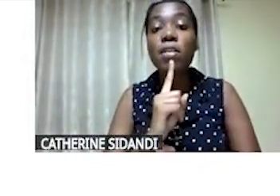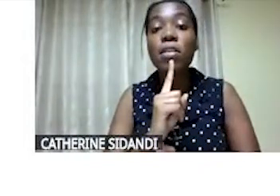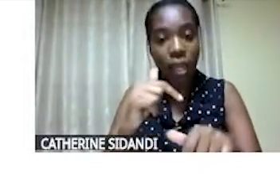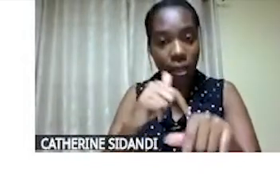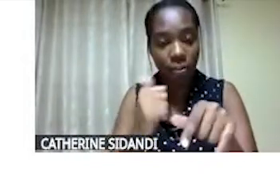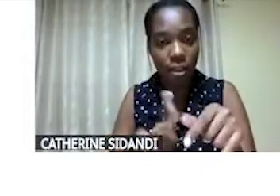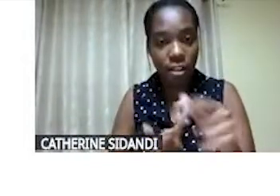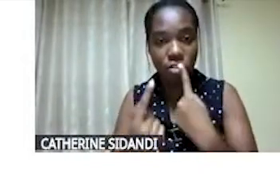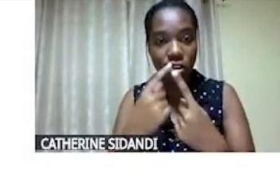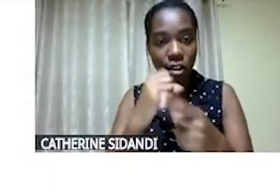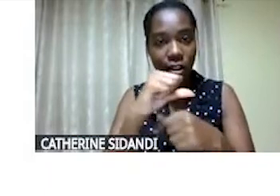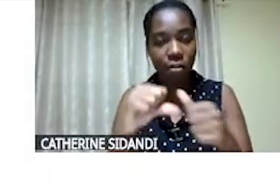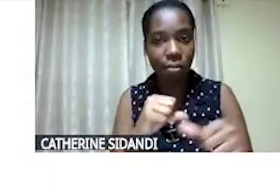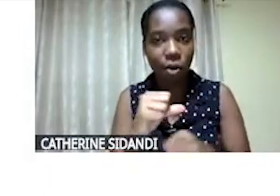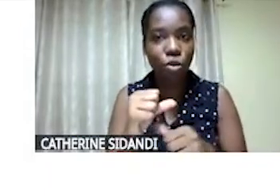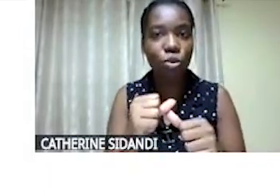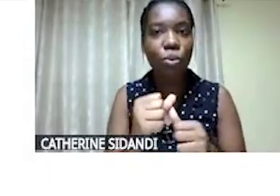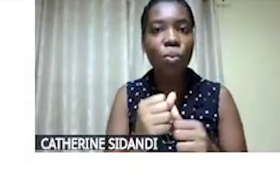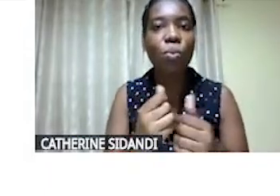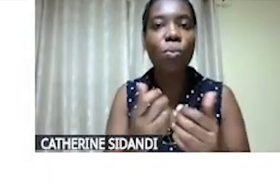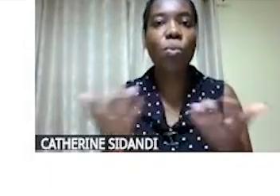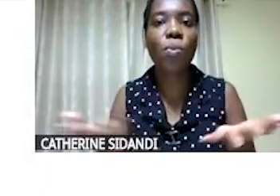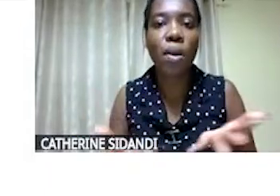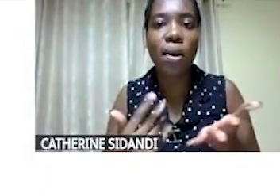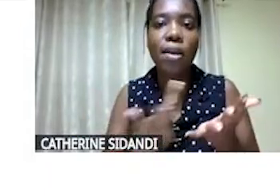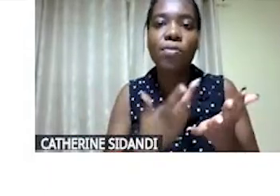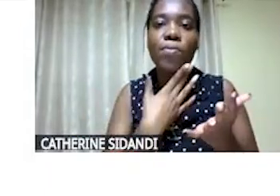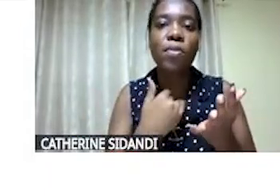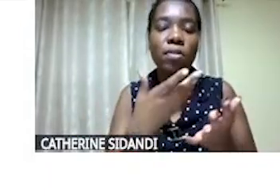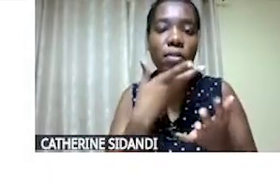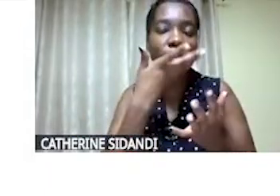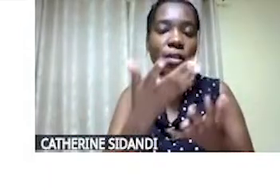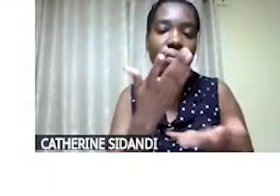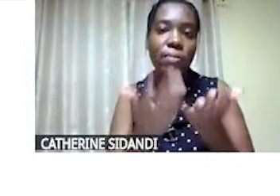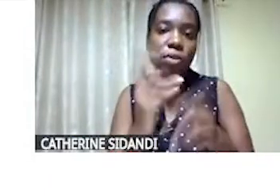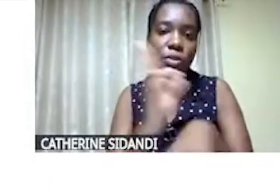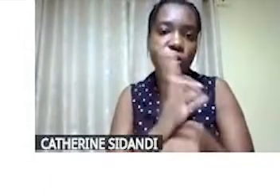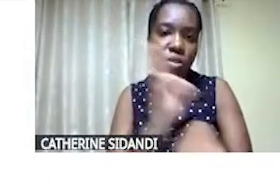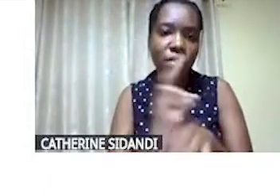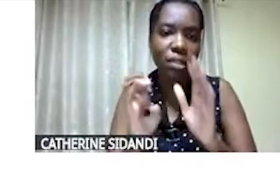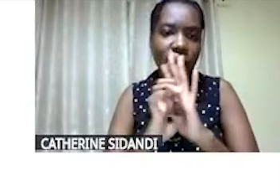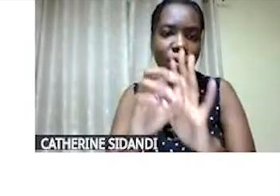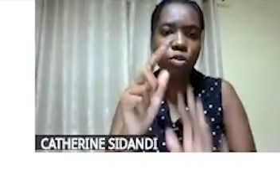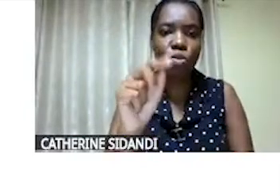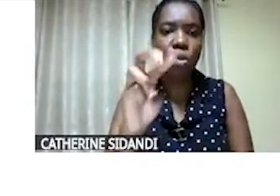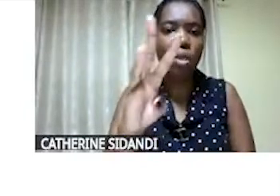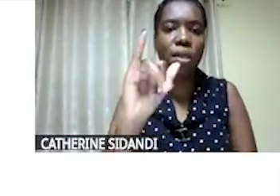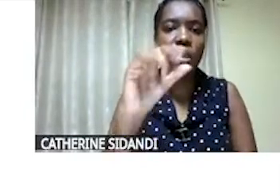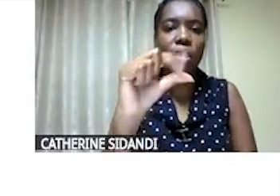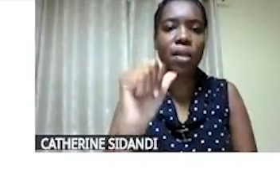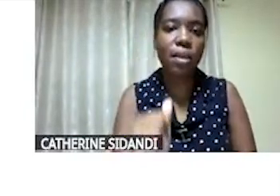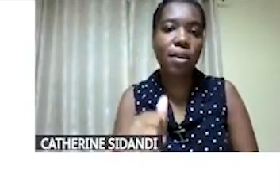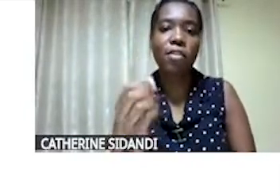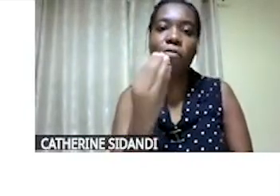about where in the playing field you want to answer, let's use an example of Twiga Foods, something that we have seen in our local